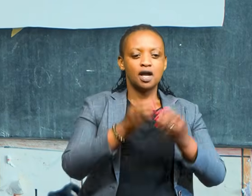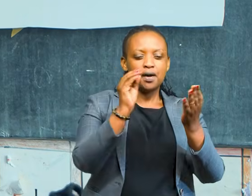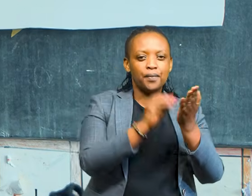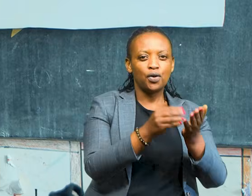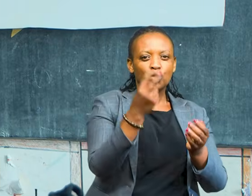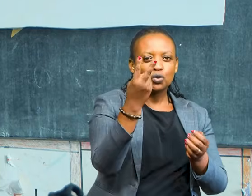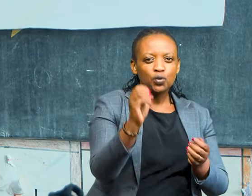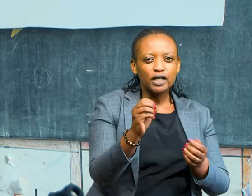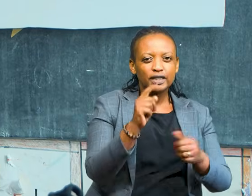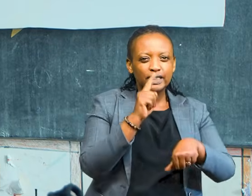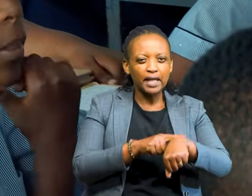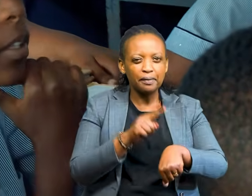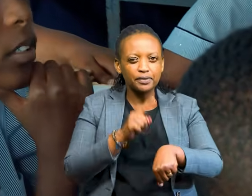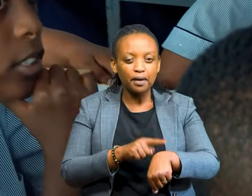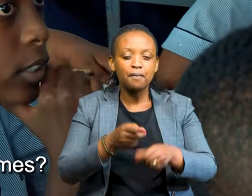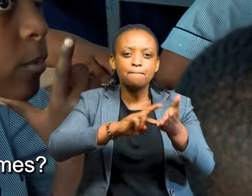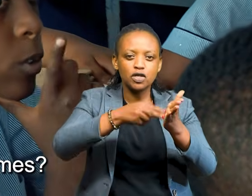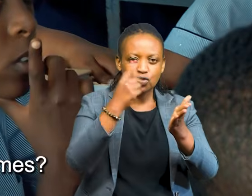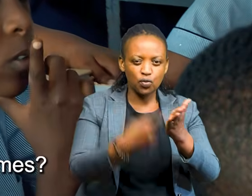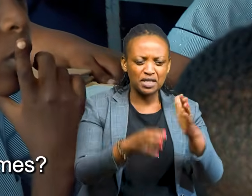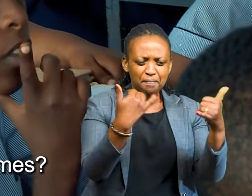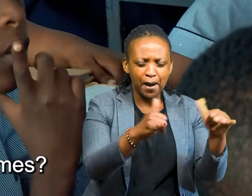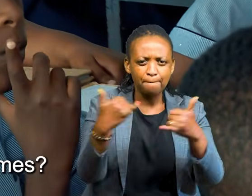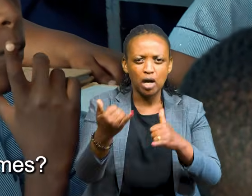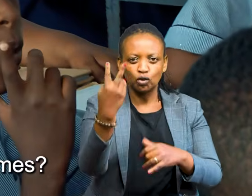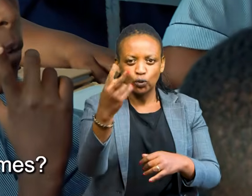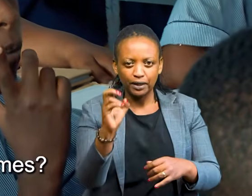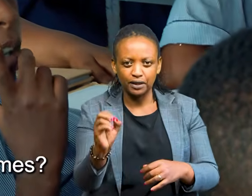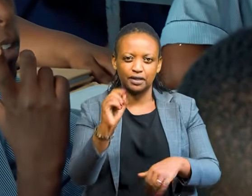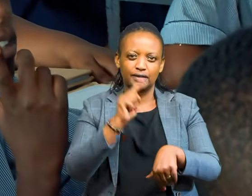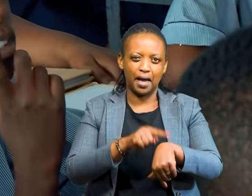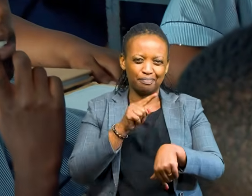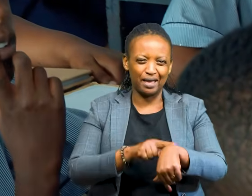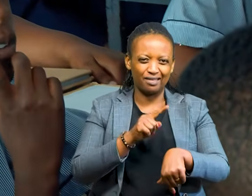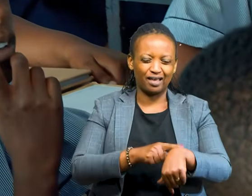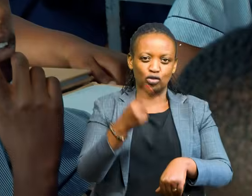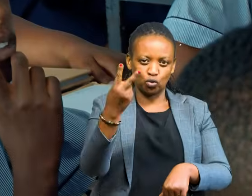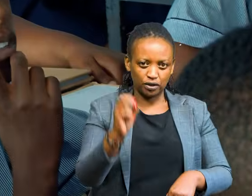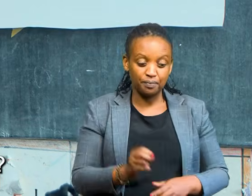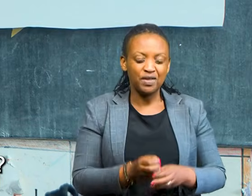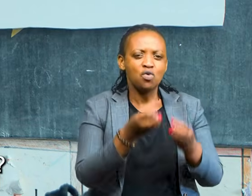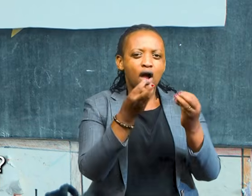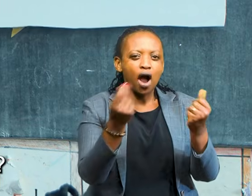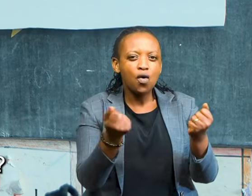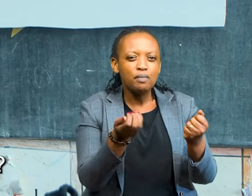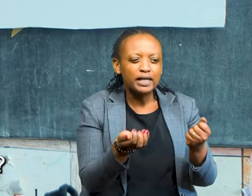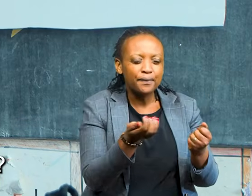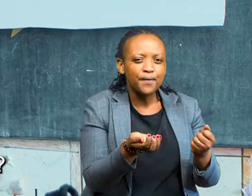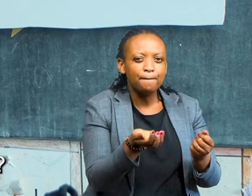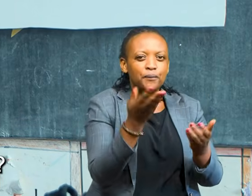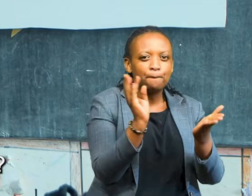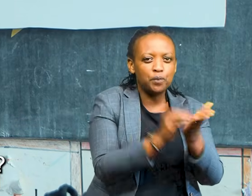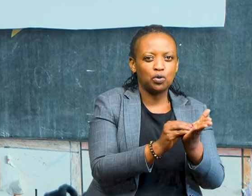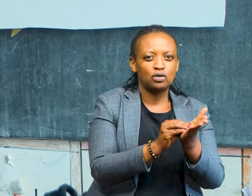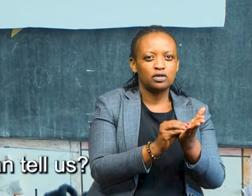they recorded 20 times. That means that they played it 20 times. How many heads did